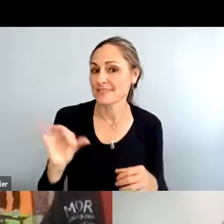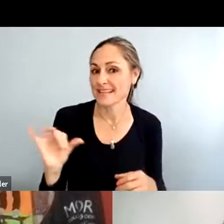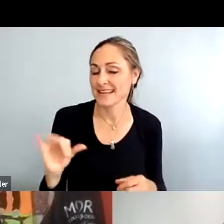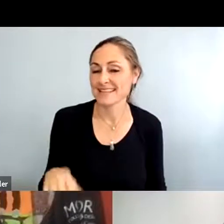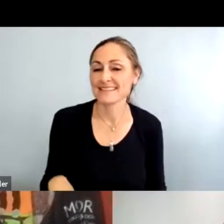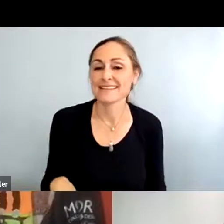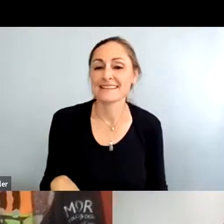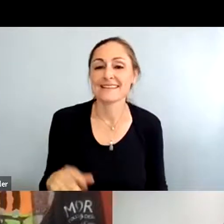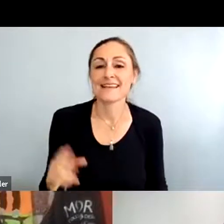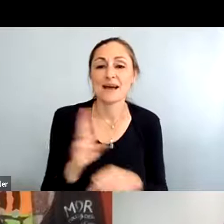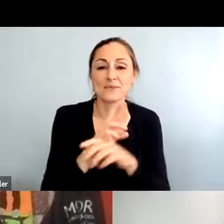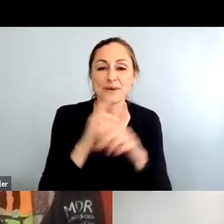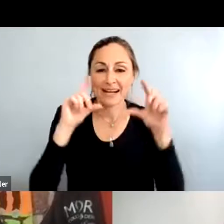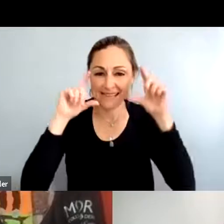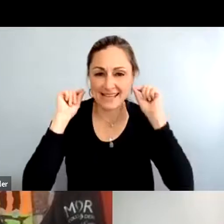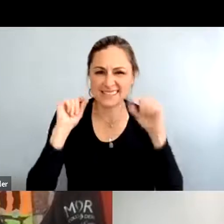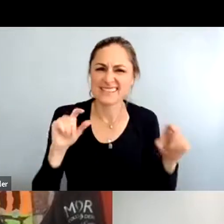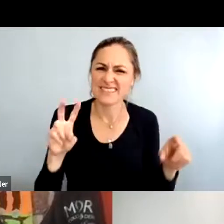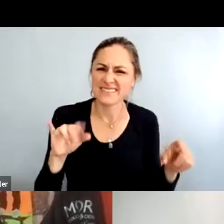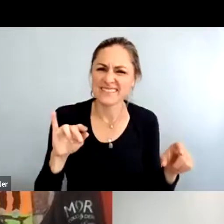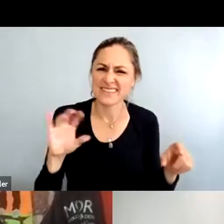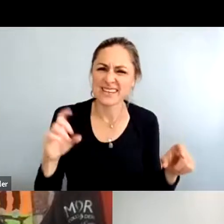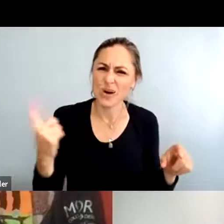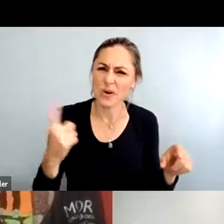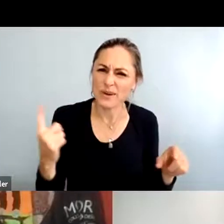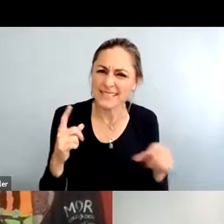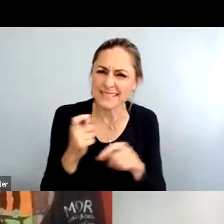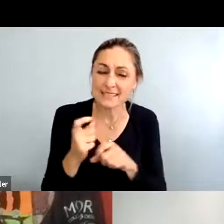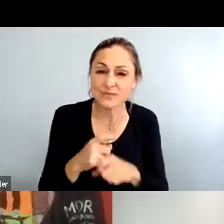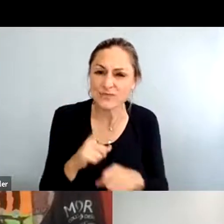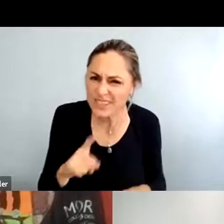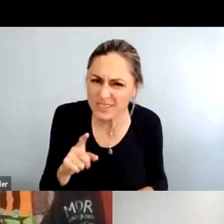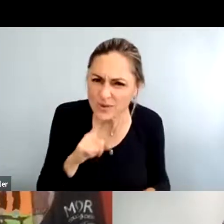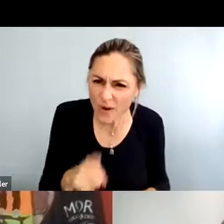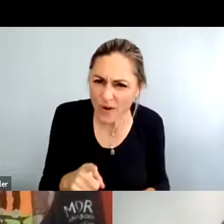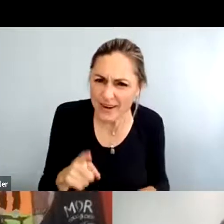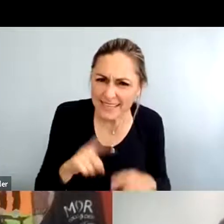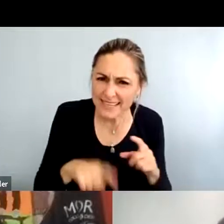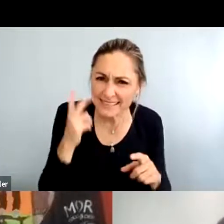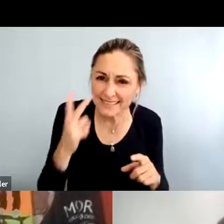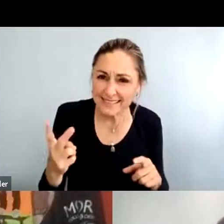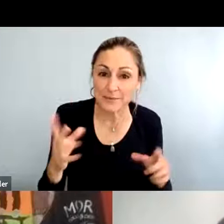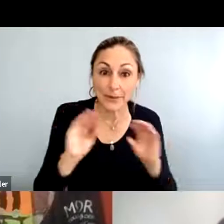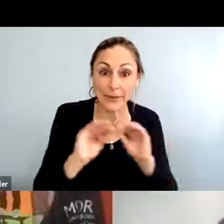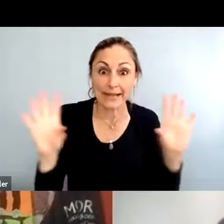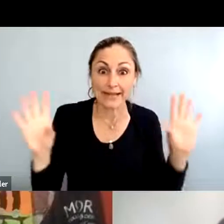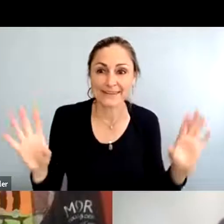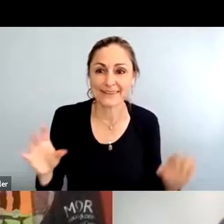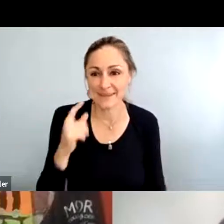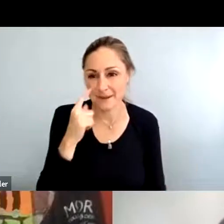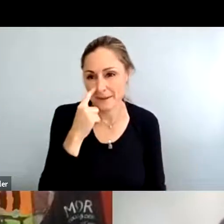And I'm wearing glasses, and Vicky always teases me that it doesn't look like I'm wearing glasses, but I am.